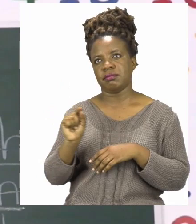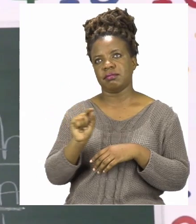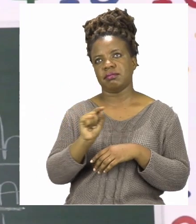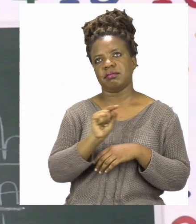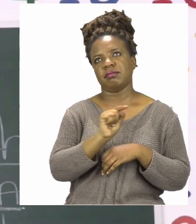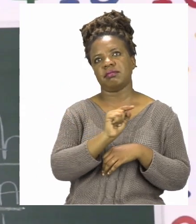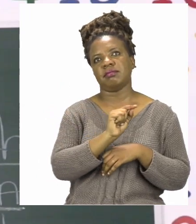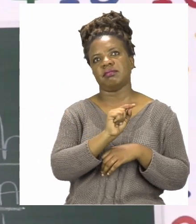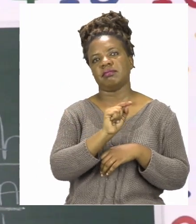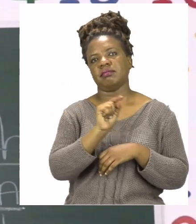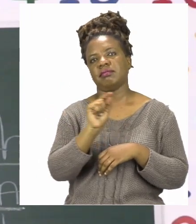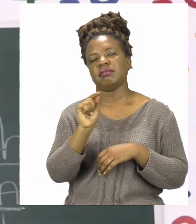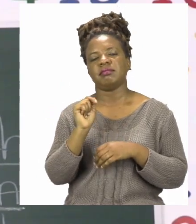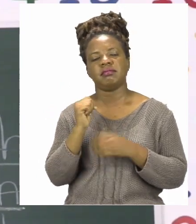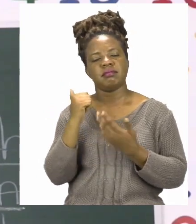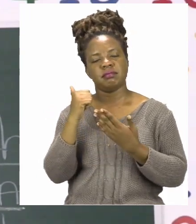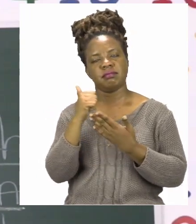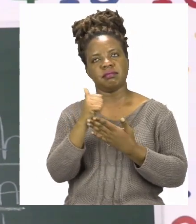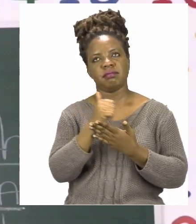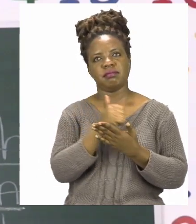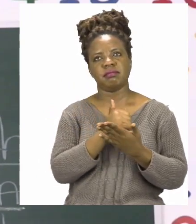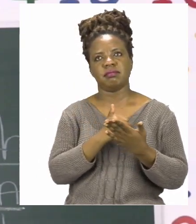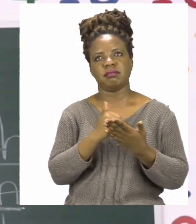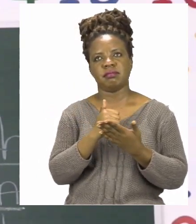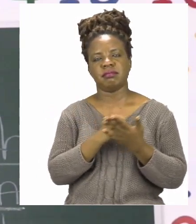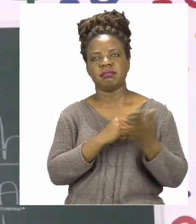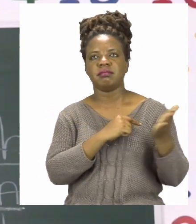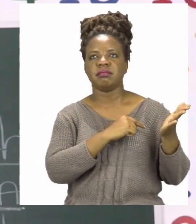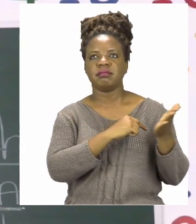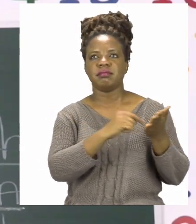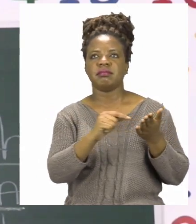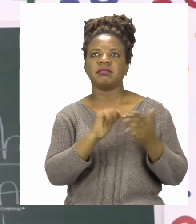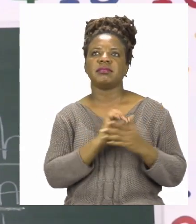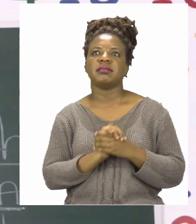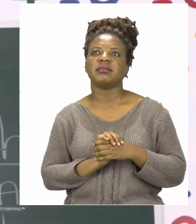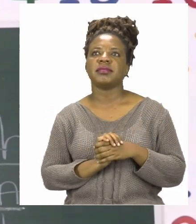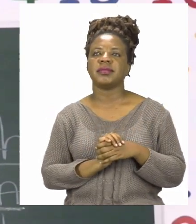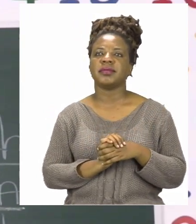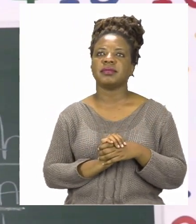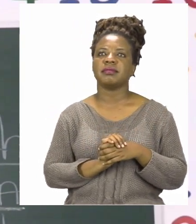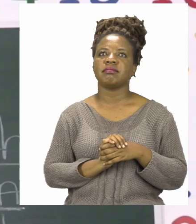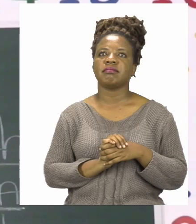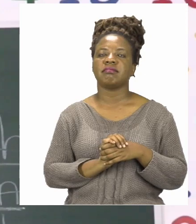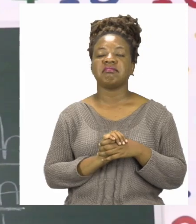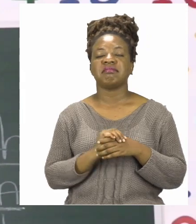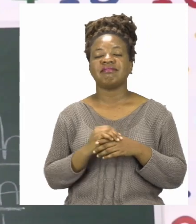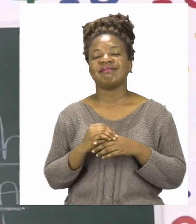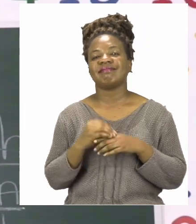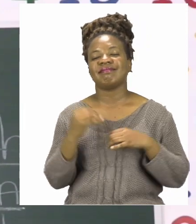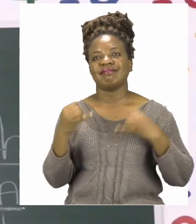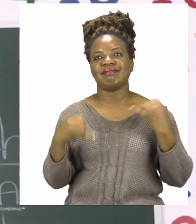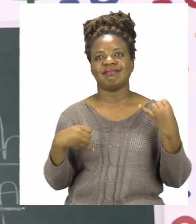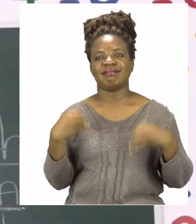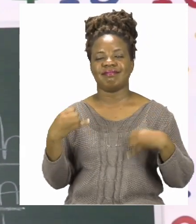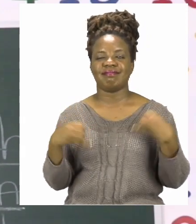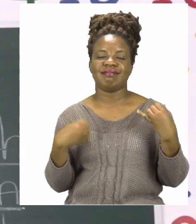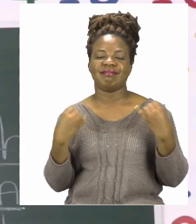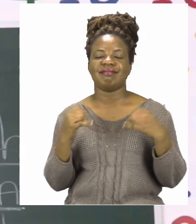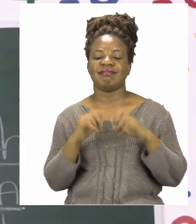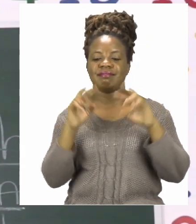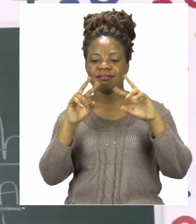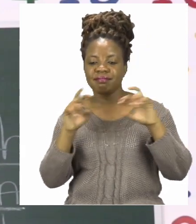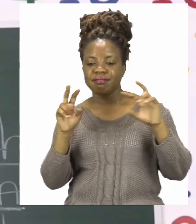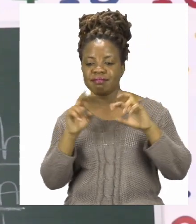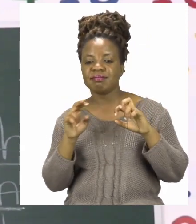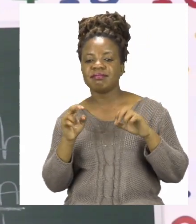carefully and then cross it out. So have fun with this word search, boys and girls. Make